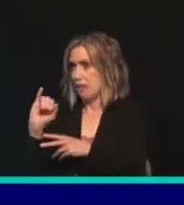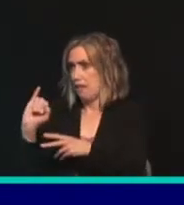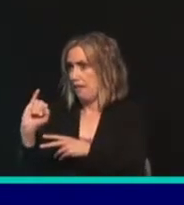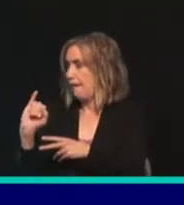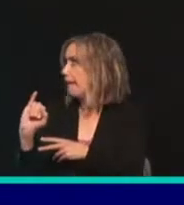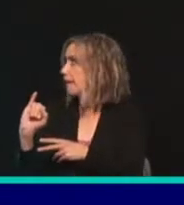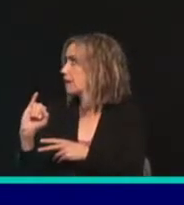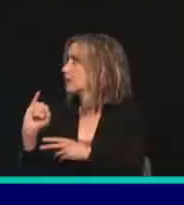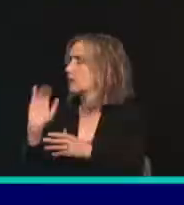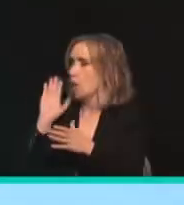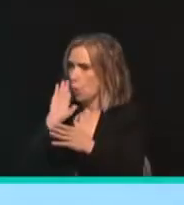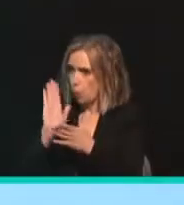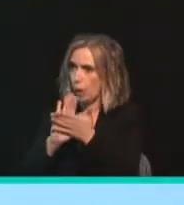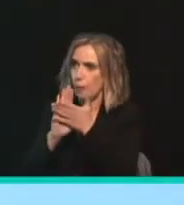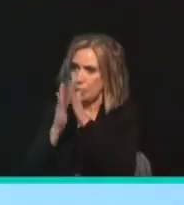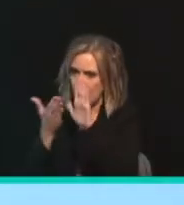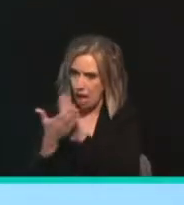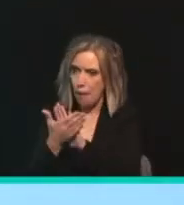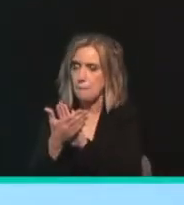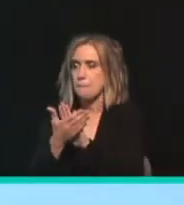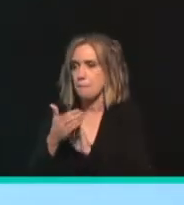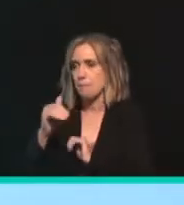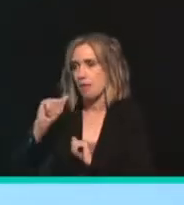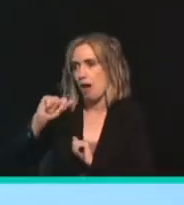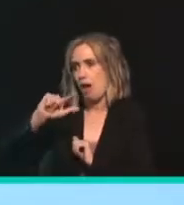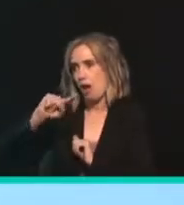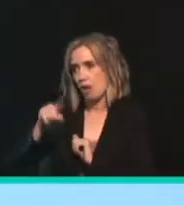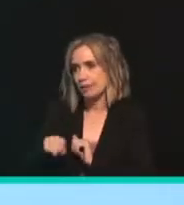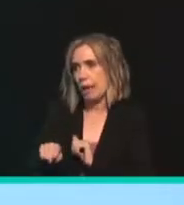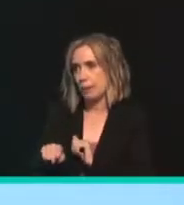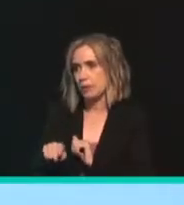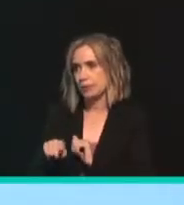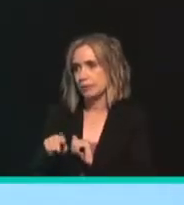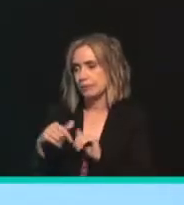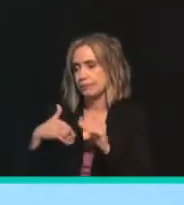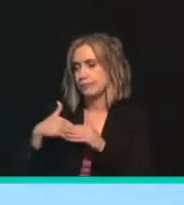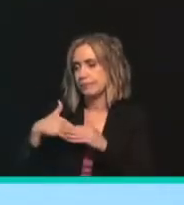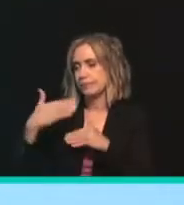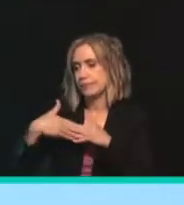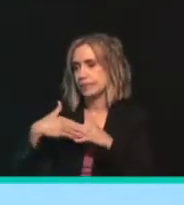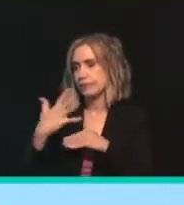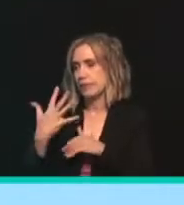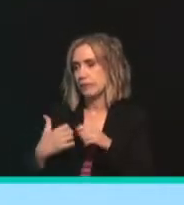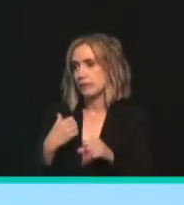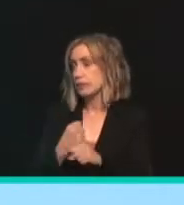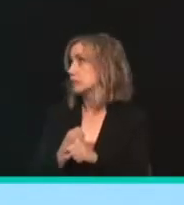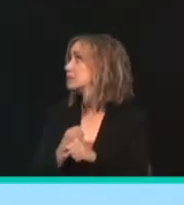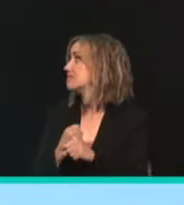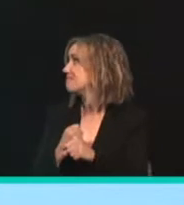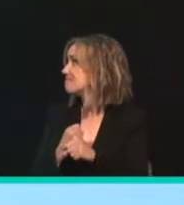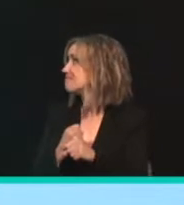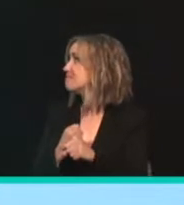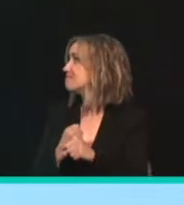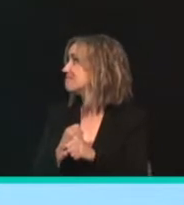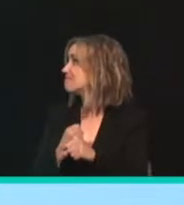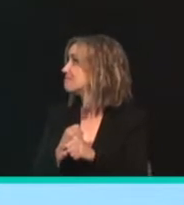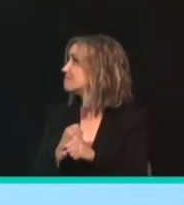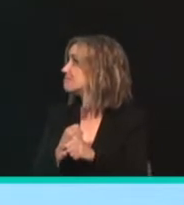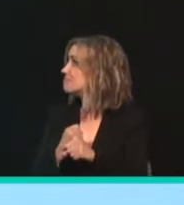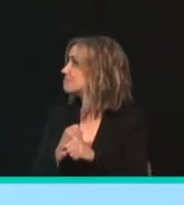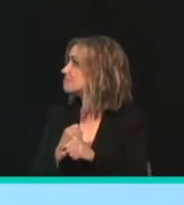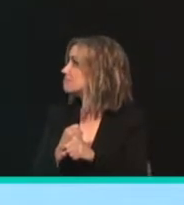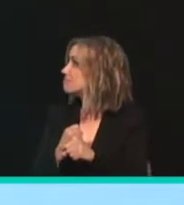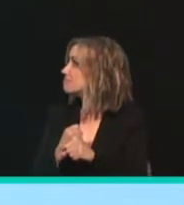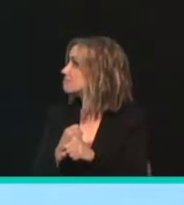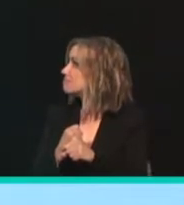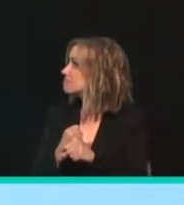Alzheimer's disease within the next 5 years. There are options to deal with Alzheimer's disease, and